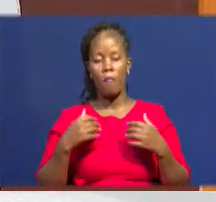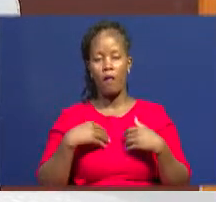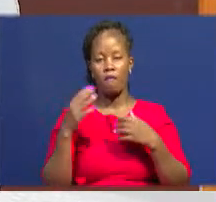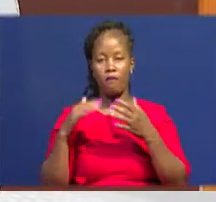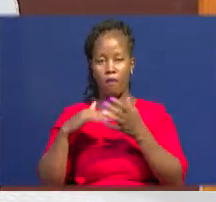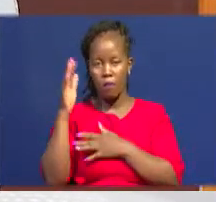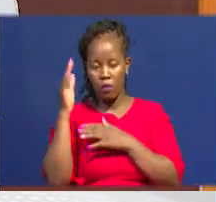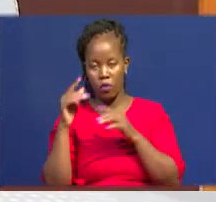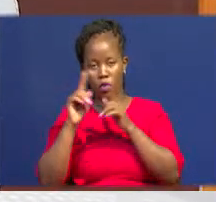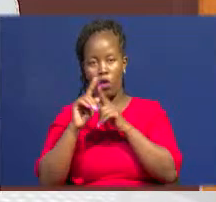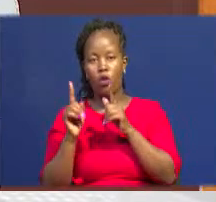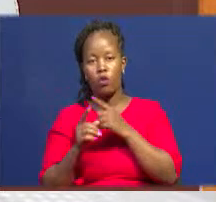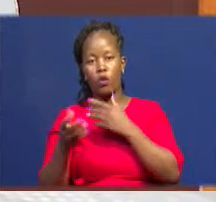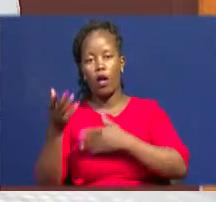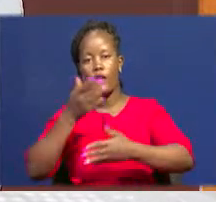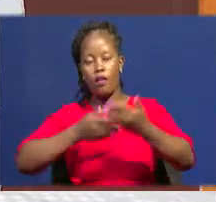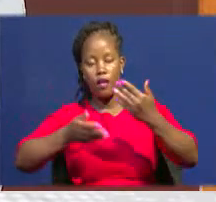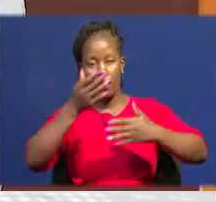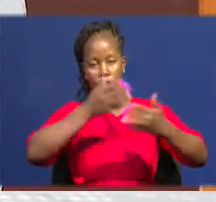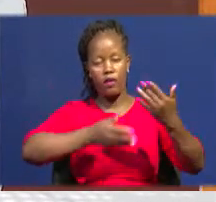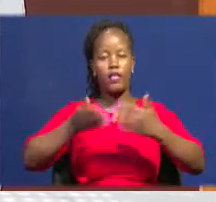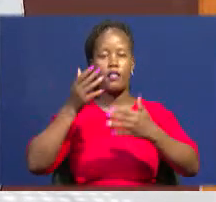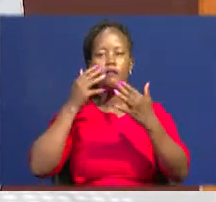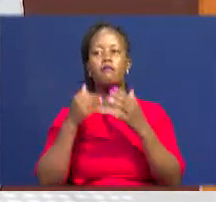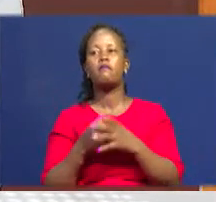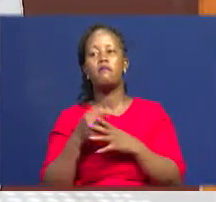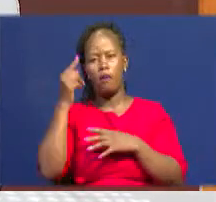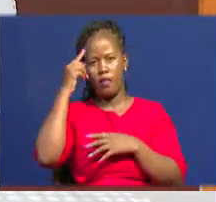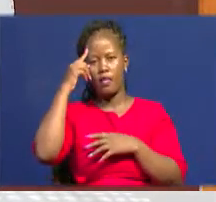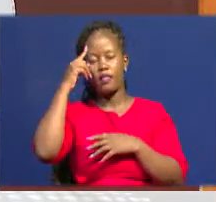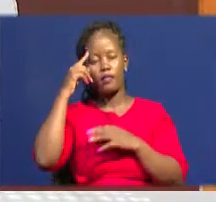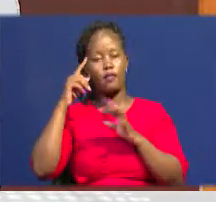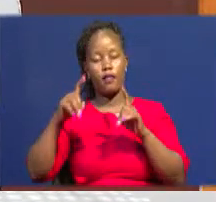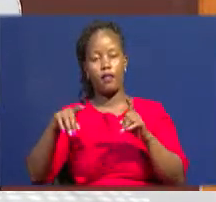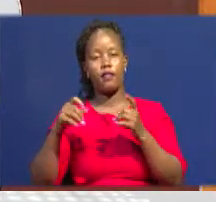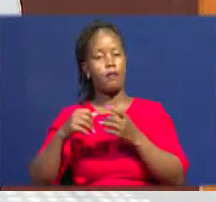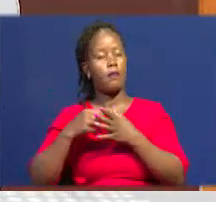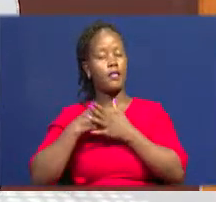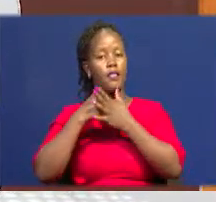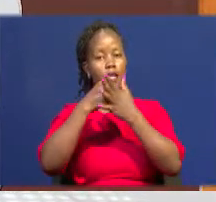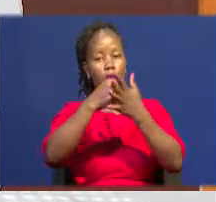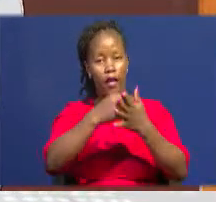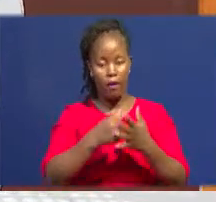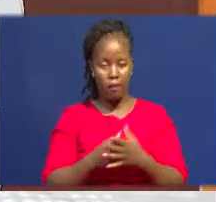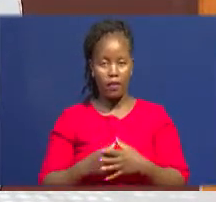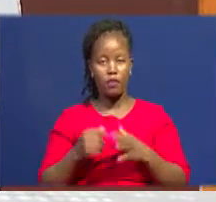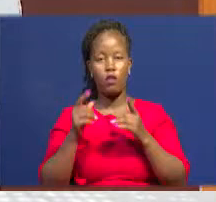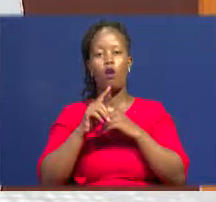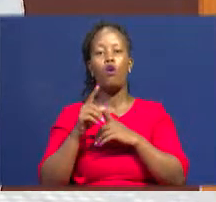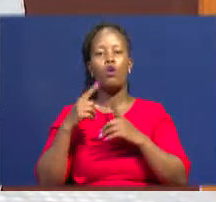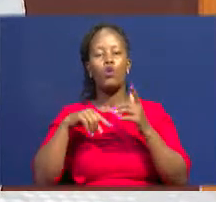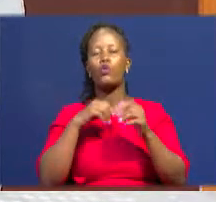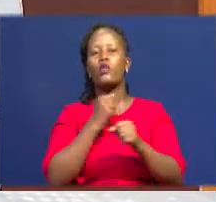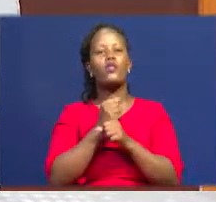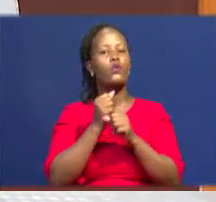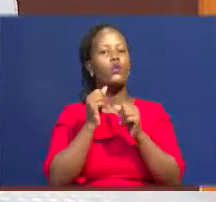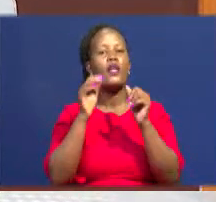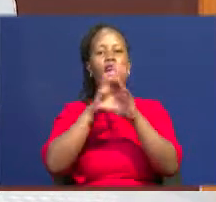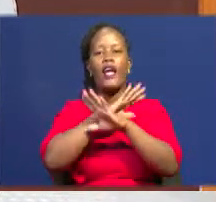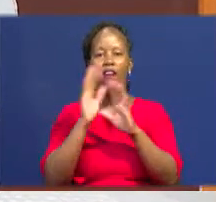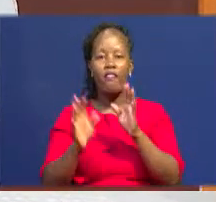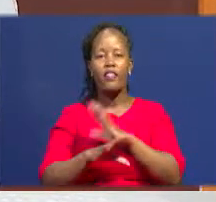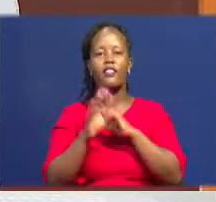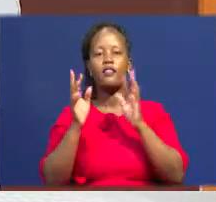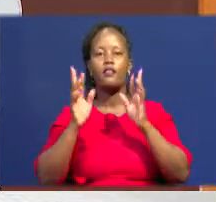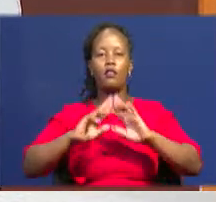is a conversation that we're having with the public saying, look, you've got to help us. We will do all we can to prepare